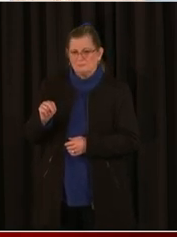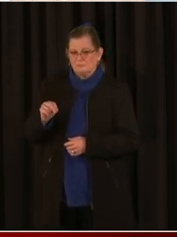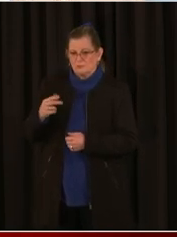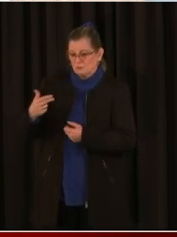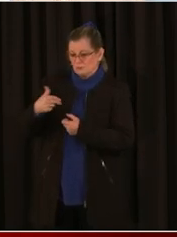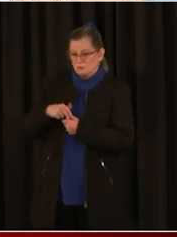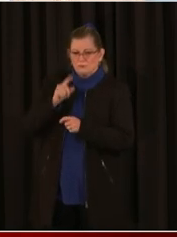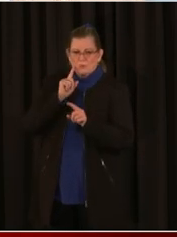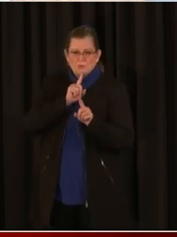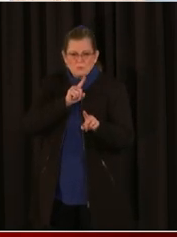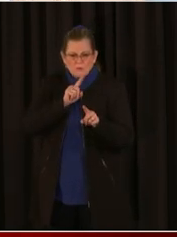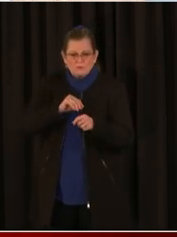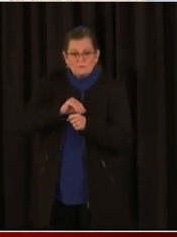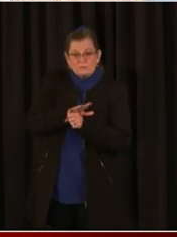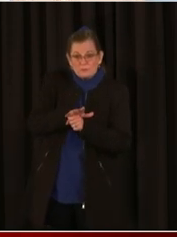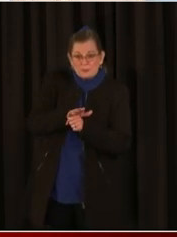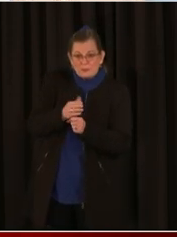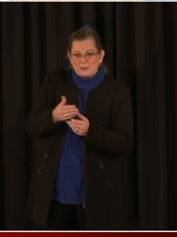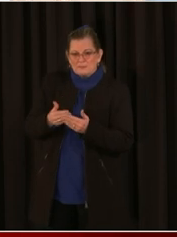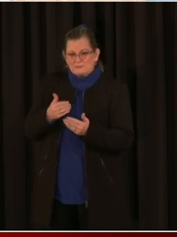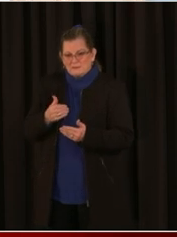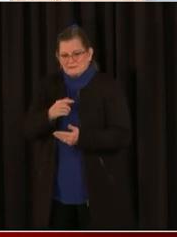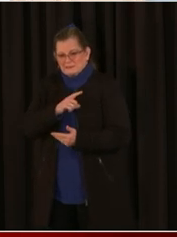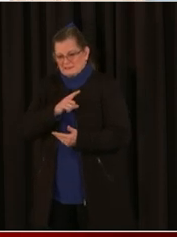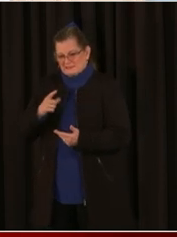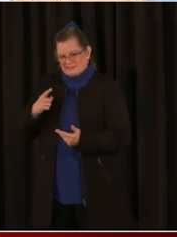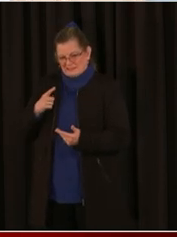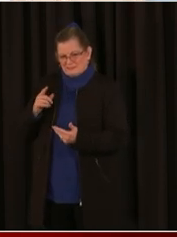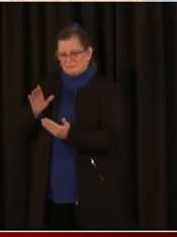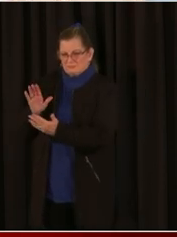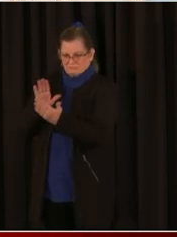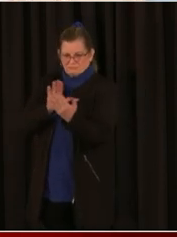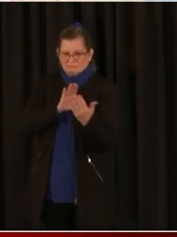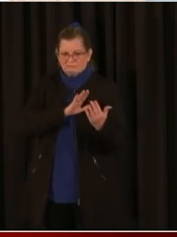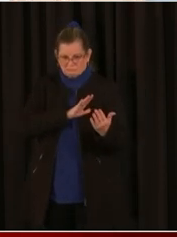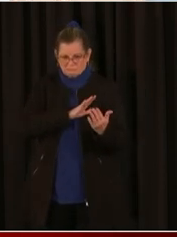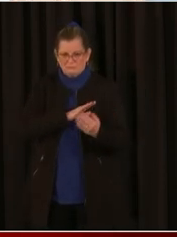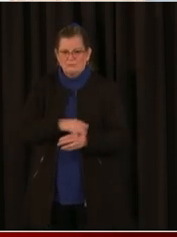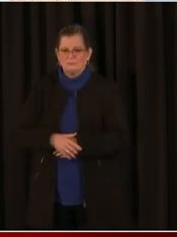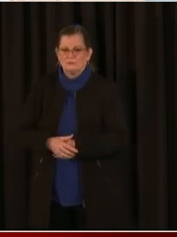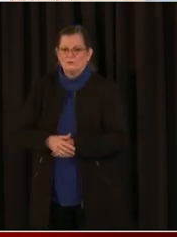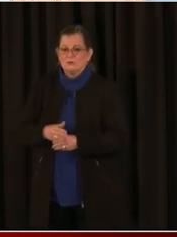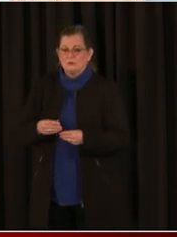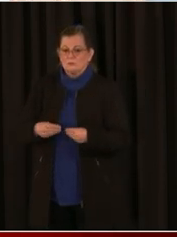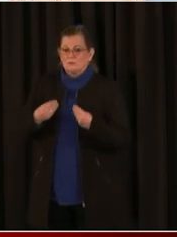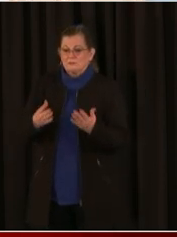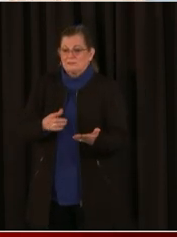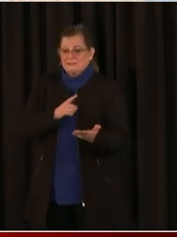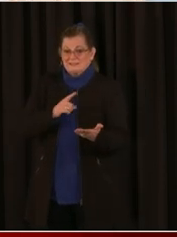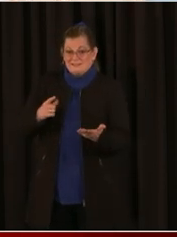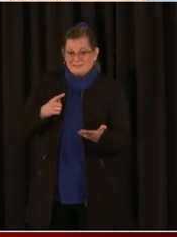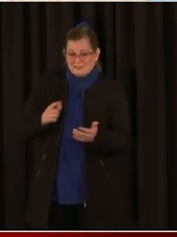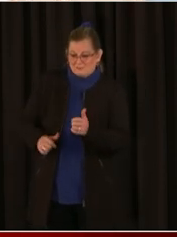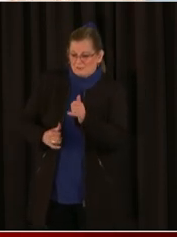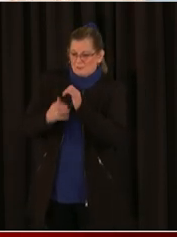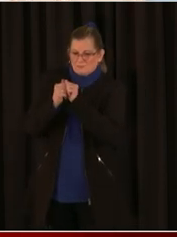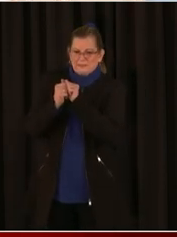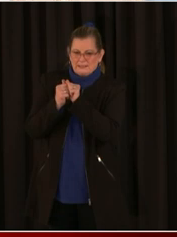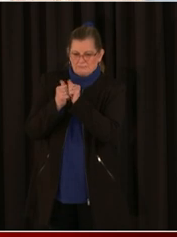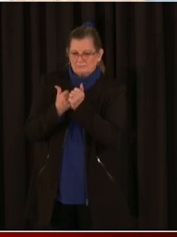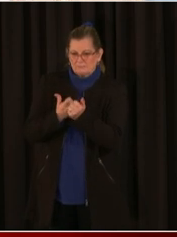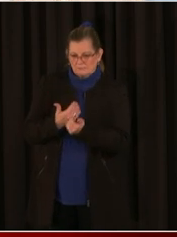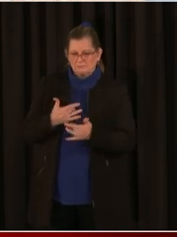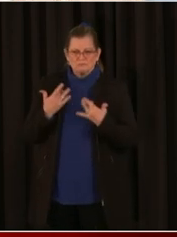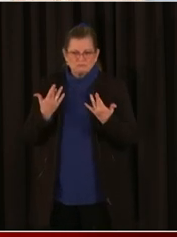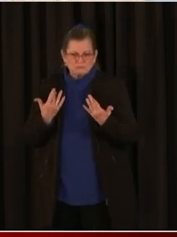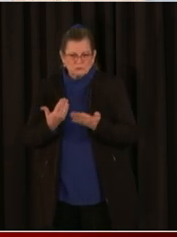response to the pandemic prior to his legislative session to provide a legislative briefing. So